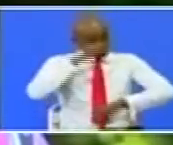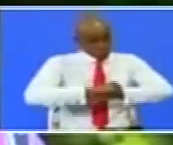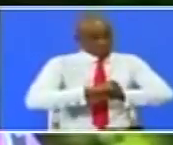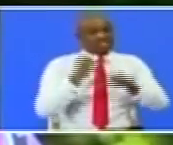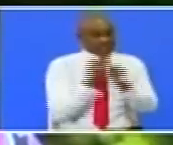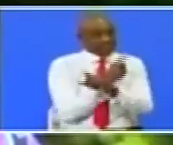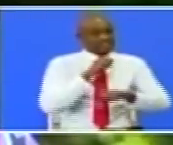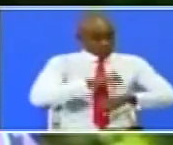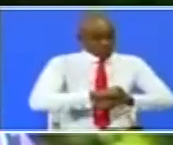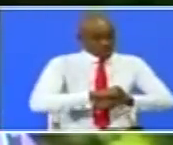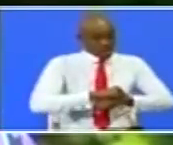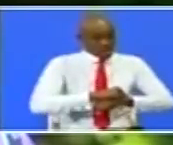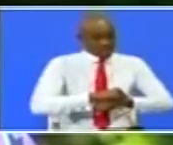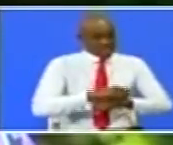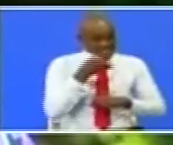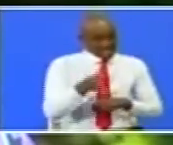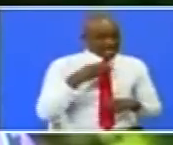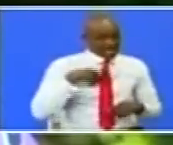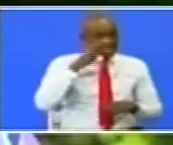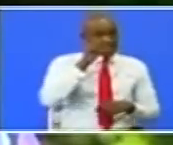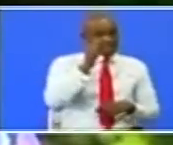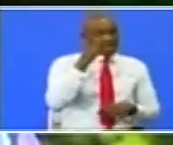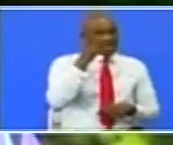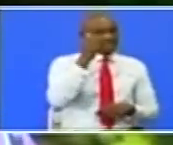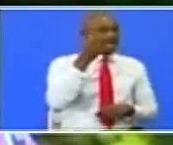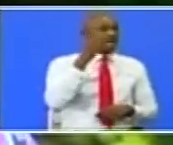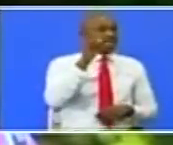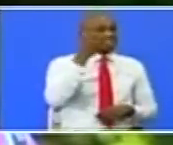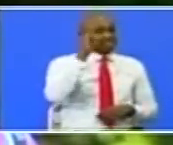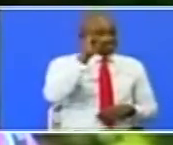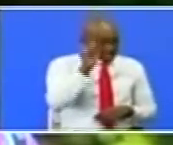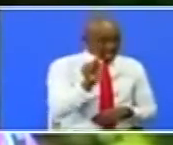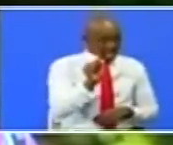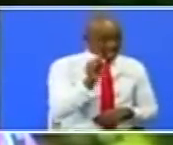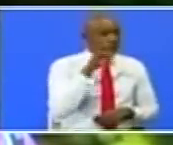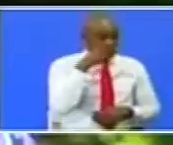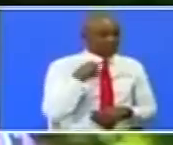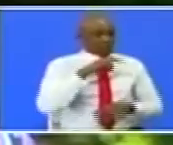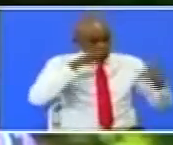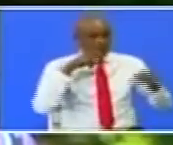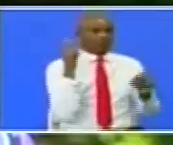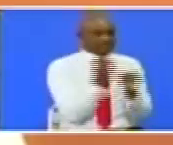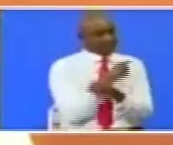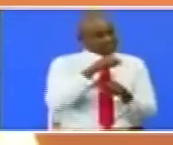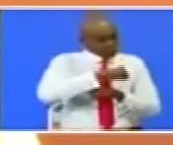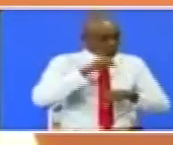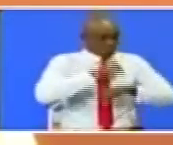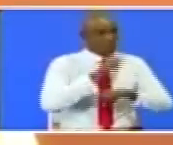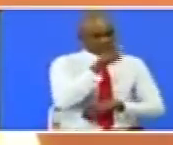schools here in Matasia. So then we went school hunting for a